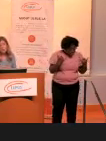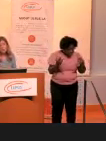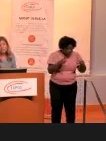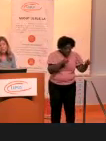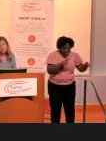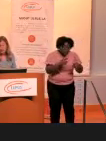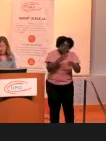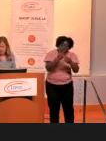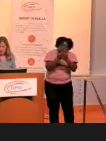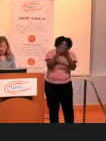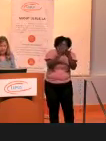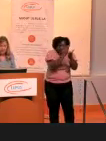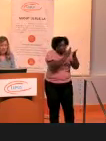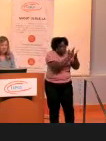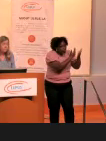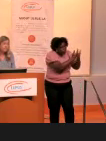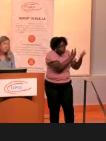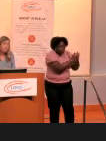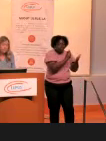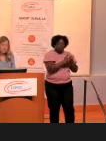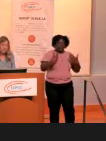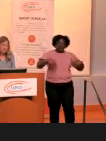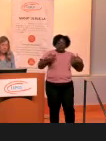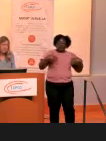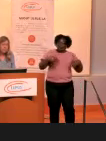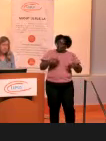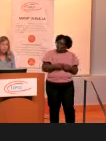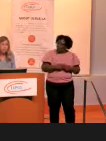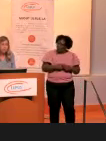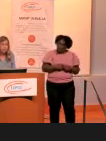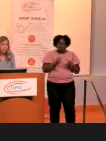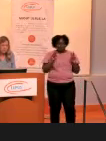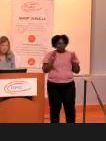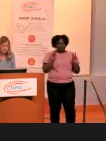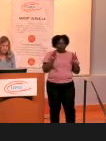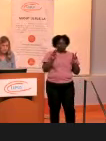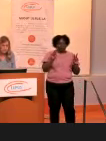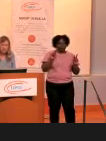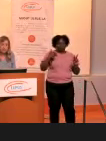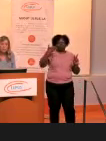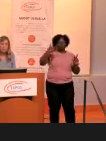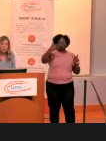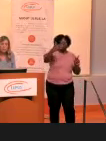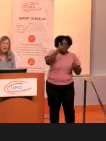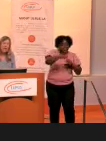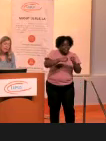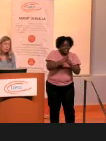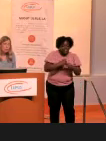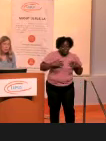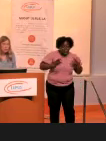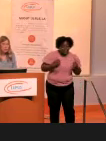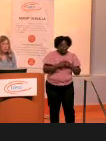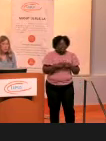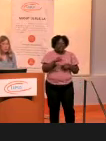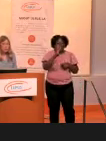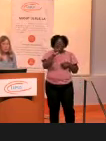new therapies. And I'm very much looking forward to seeing what the next decade holds. And Dr.